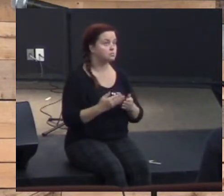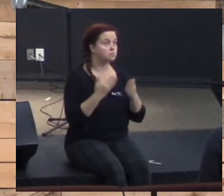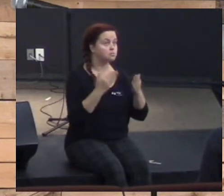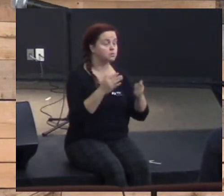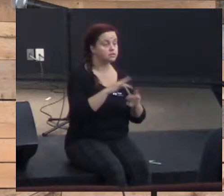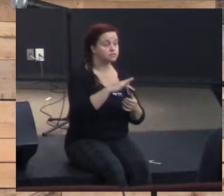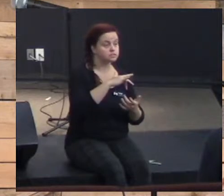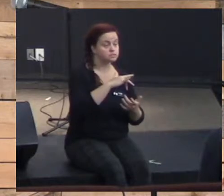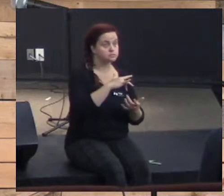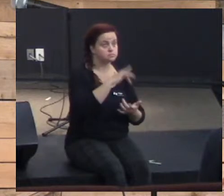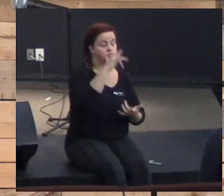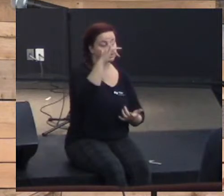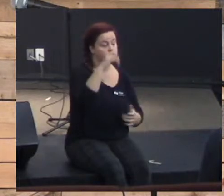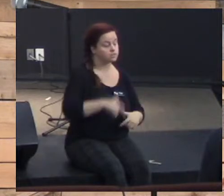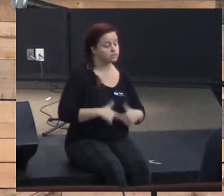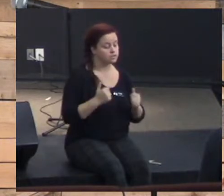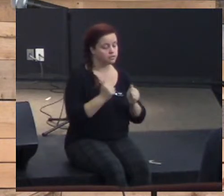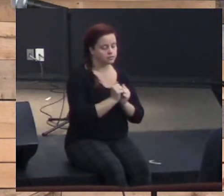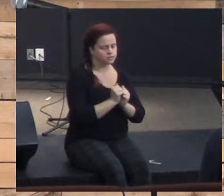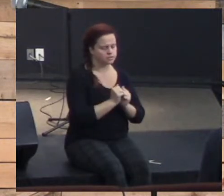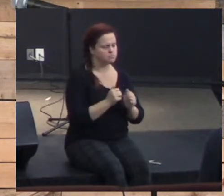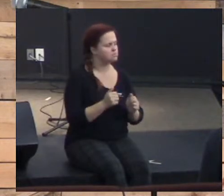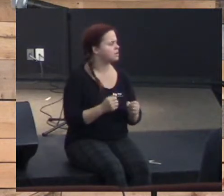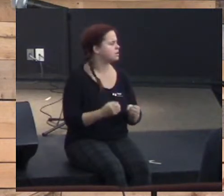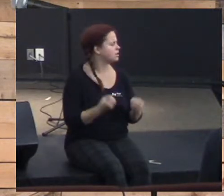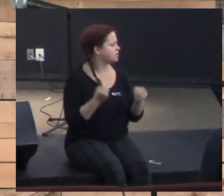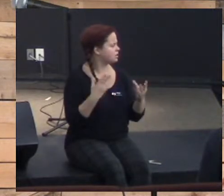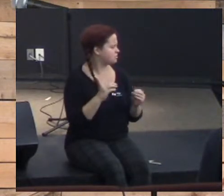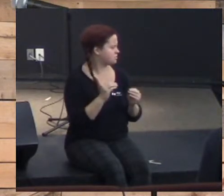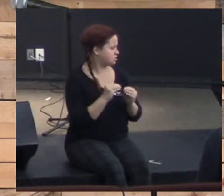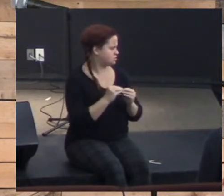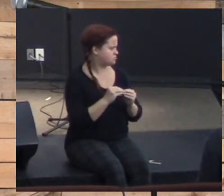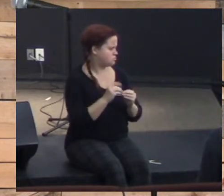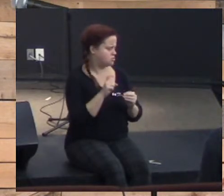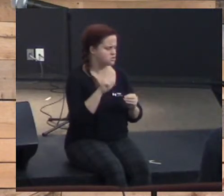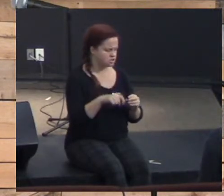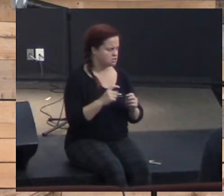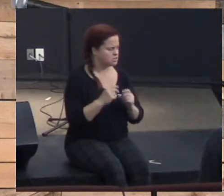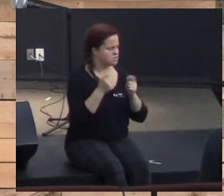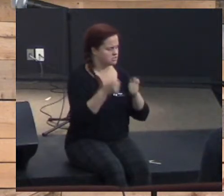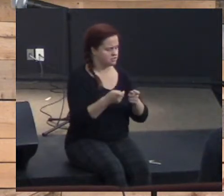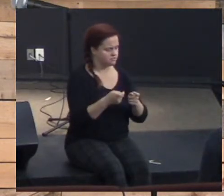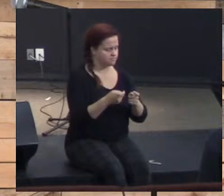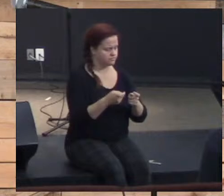temple of the Lord. How much more should we give? Let us pray.